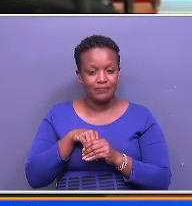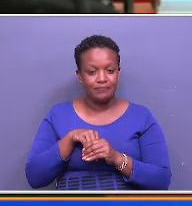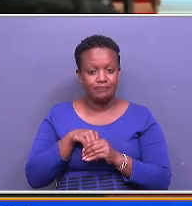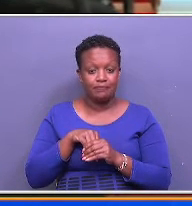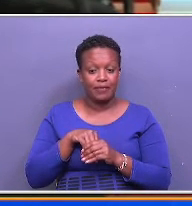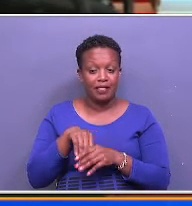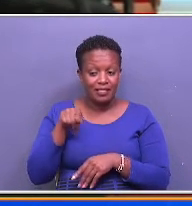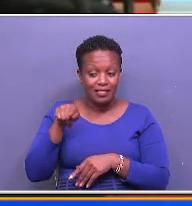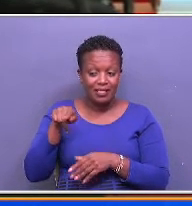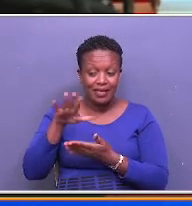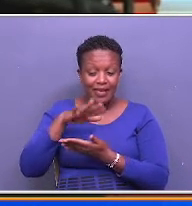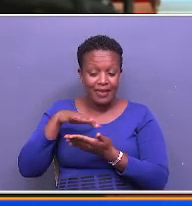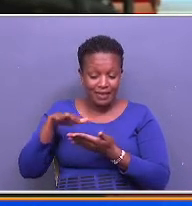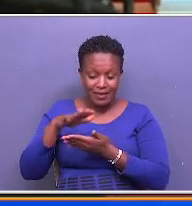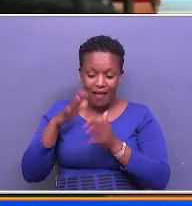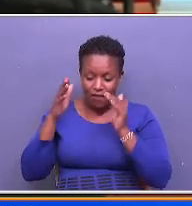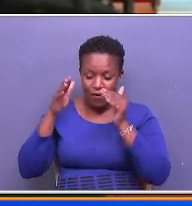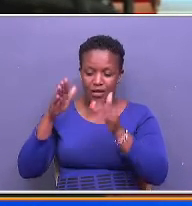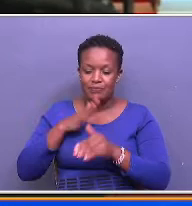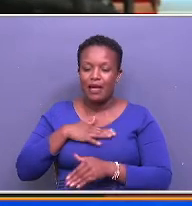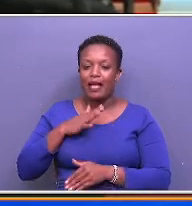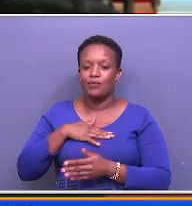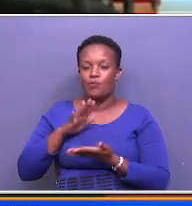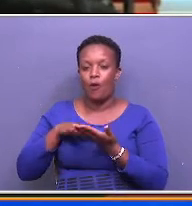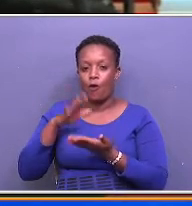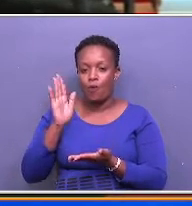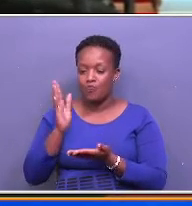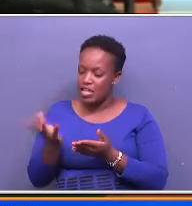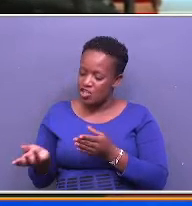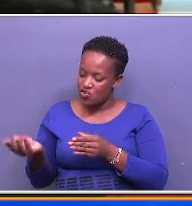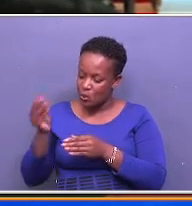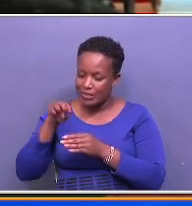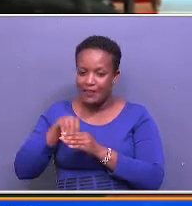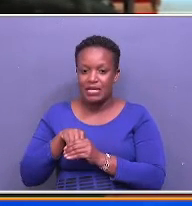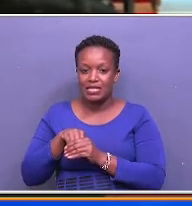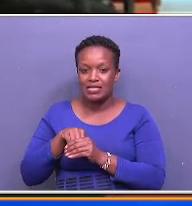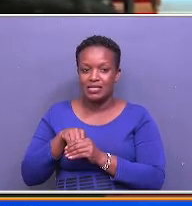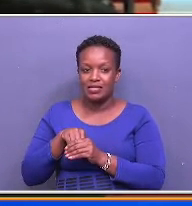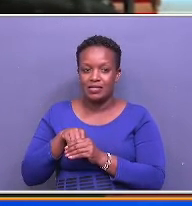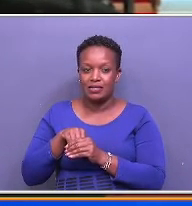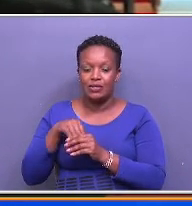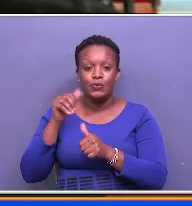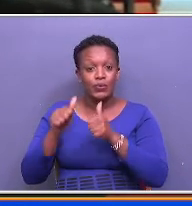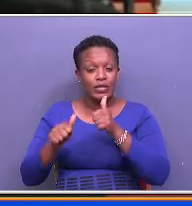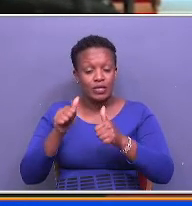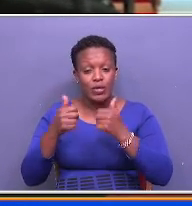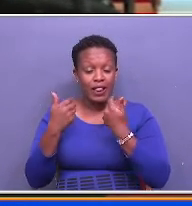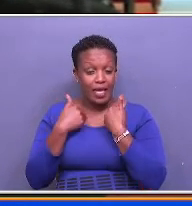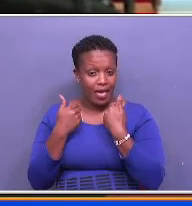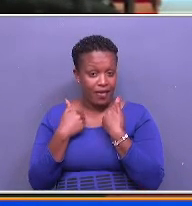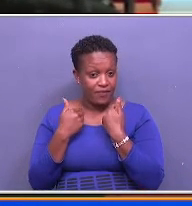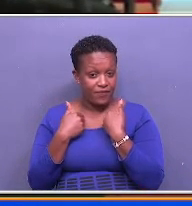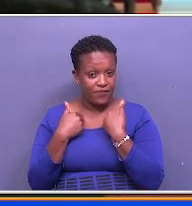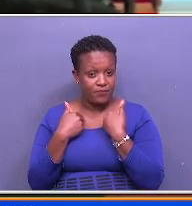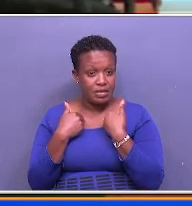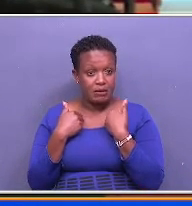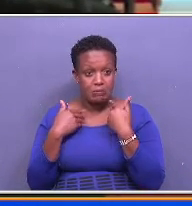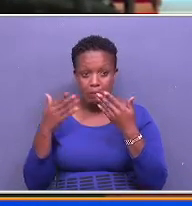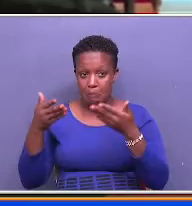where my focus will be. Inclusivity that is brought about by